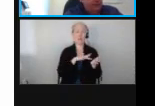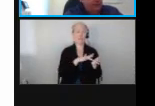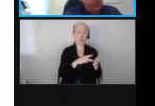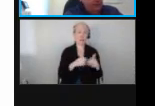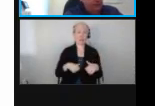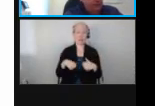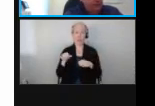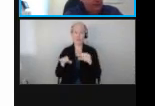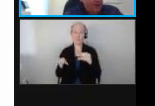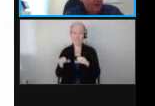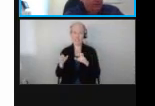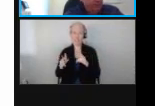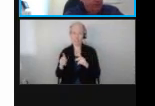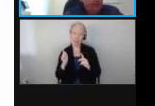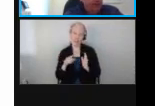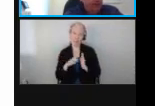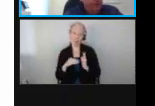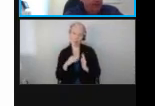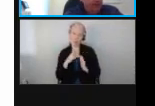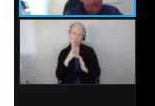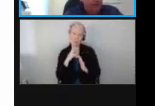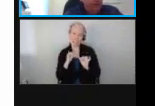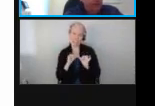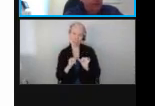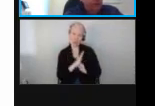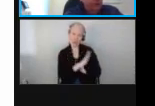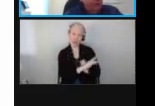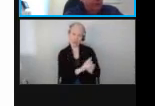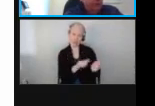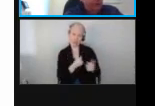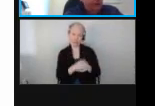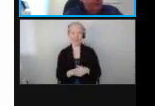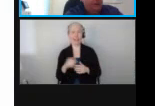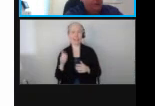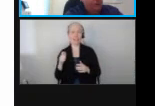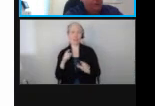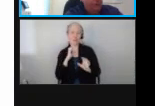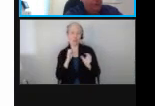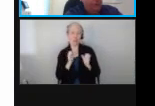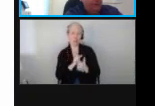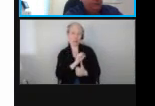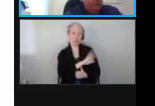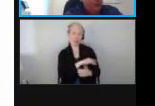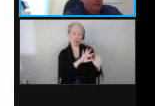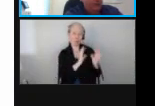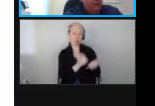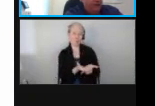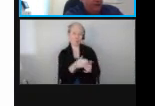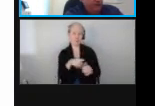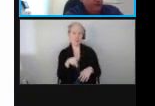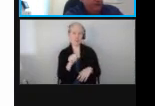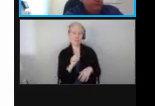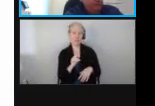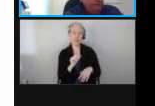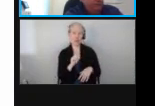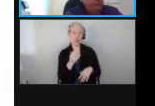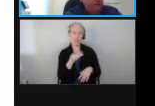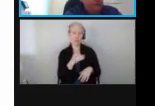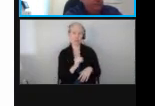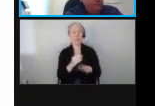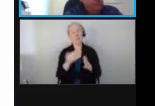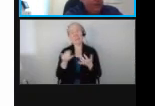speak engineering and communicate in the engineering paradigm. And I think that's an evolving skill set, but we're